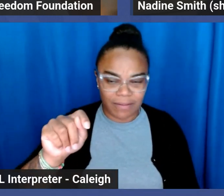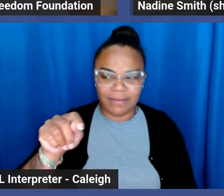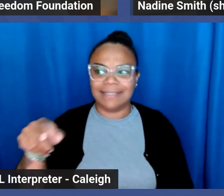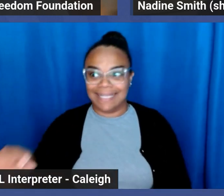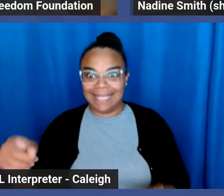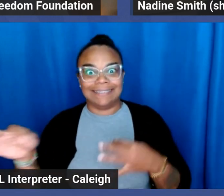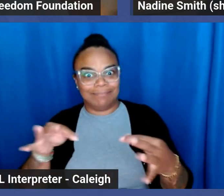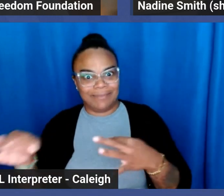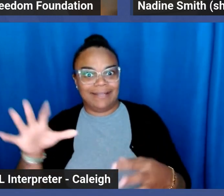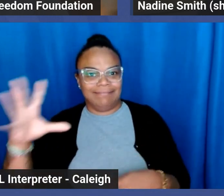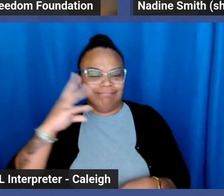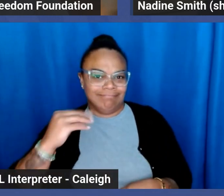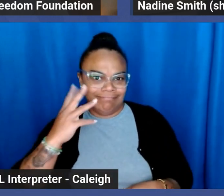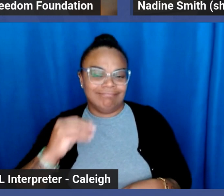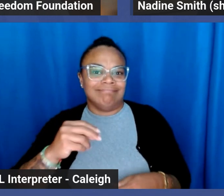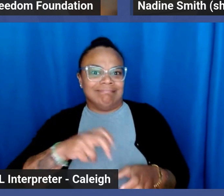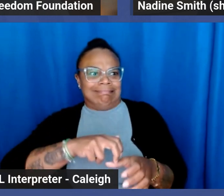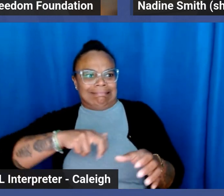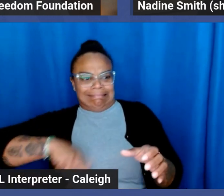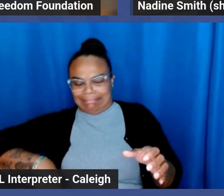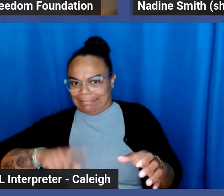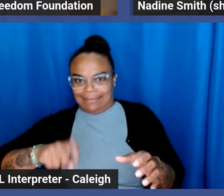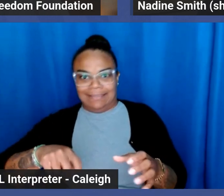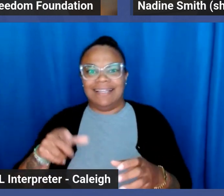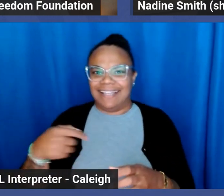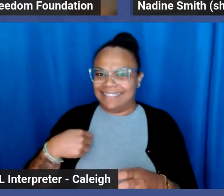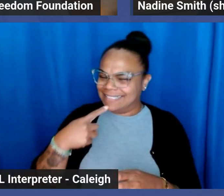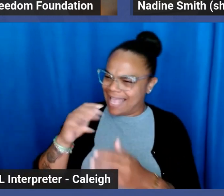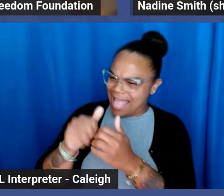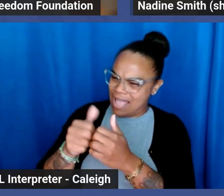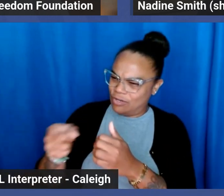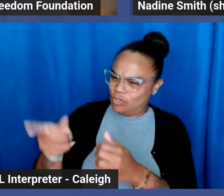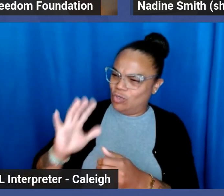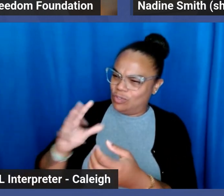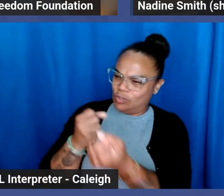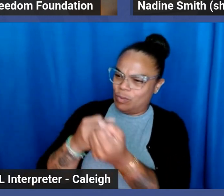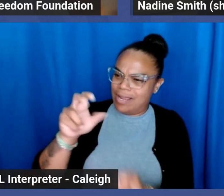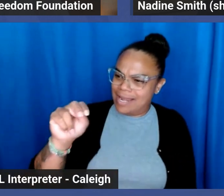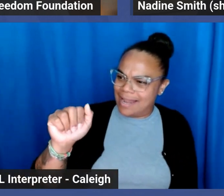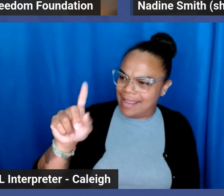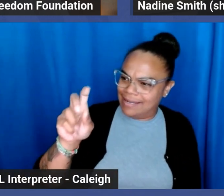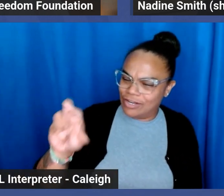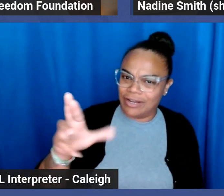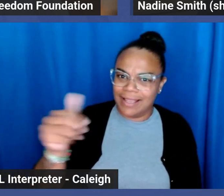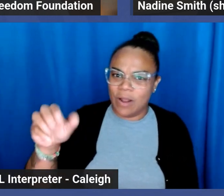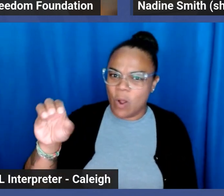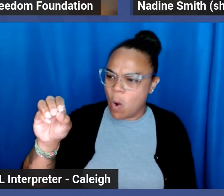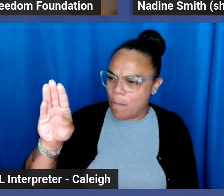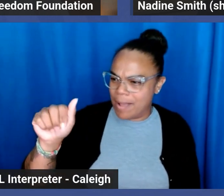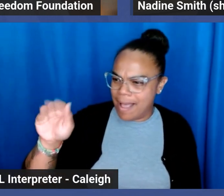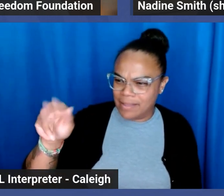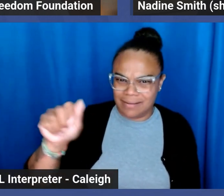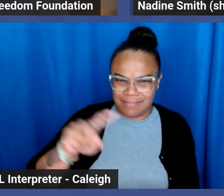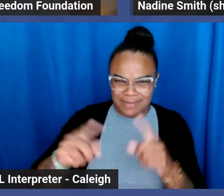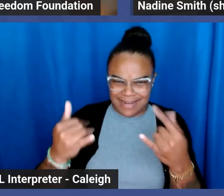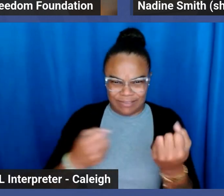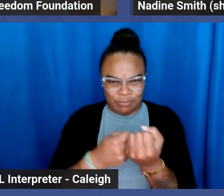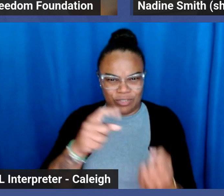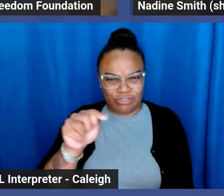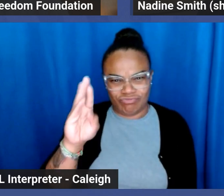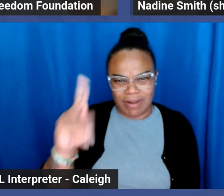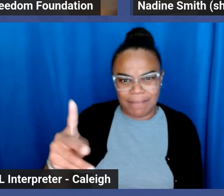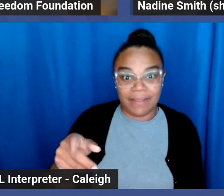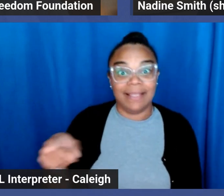from being a Nader Obama voter to a Trump voter?" And he said, "I was looking at a ballot that had another Clinton and another Bush,